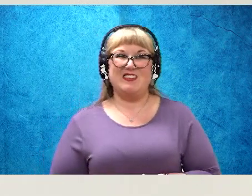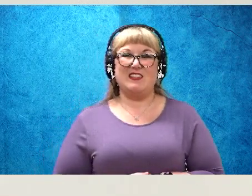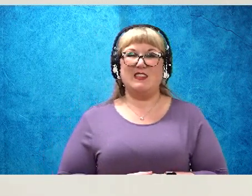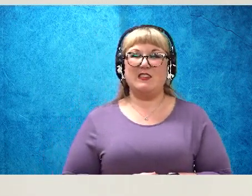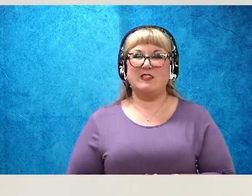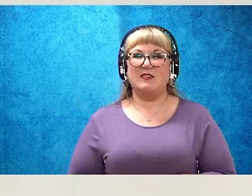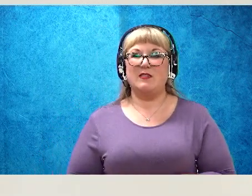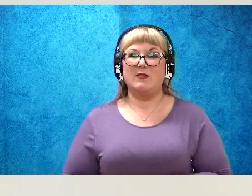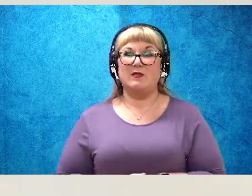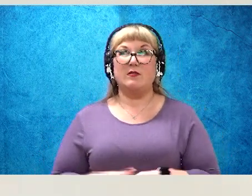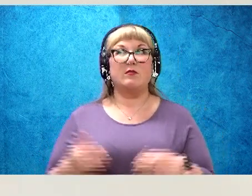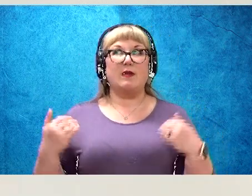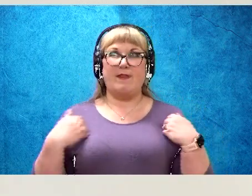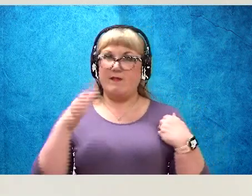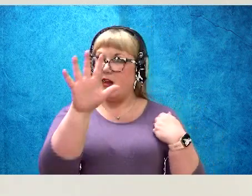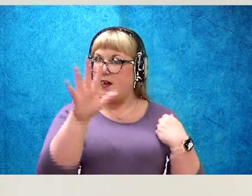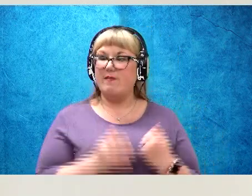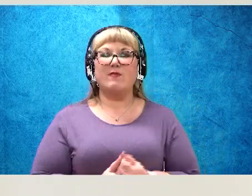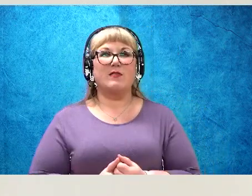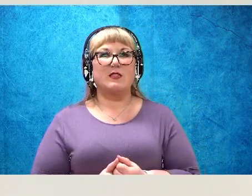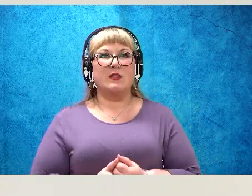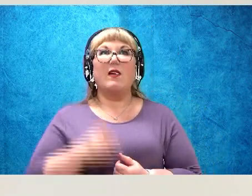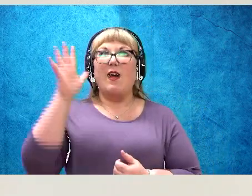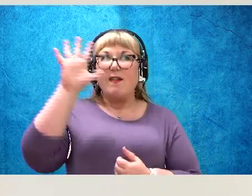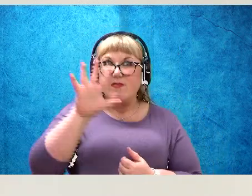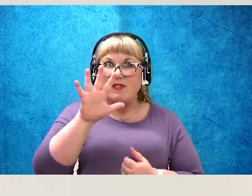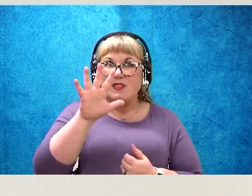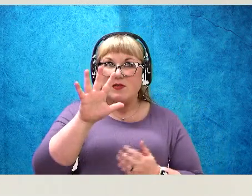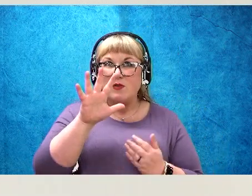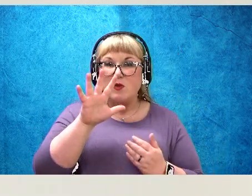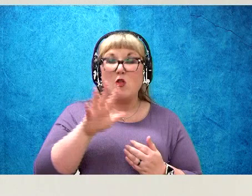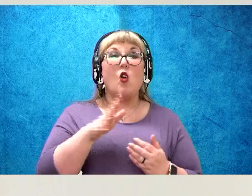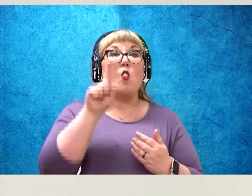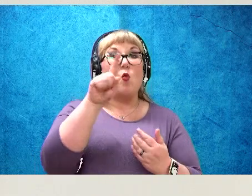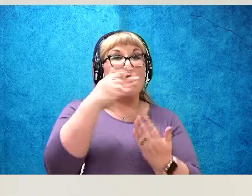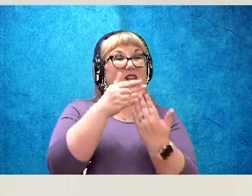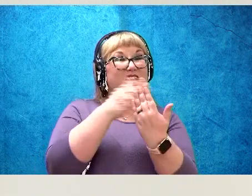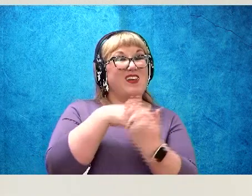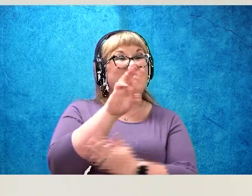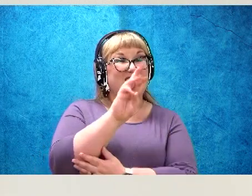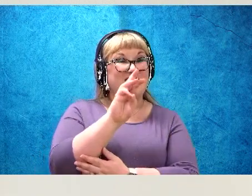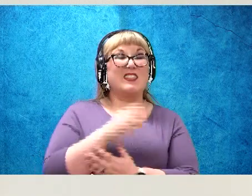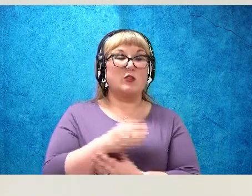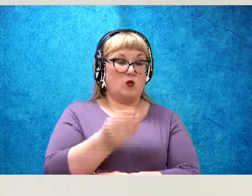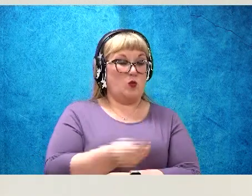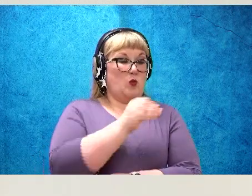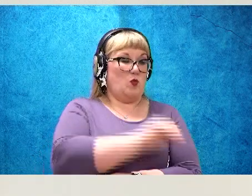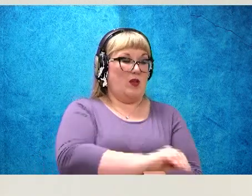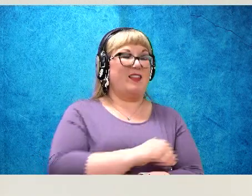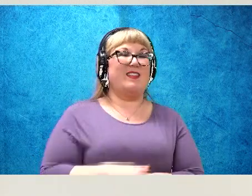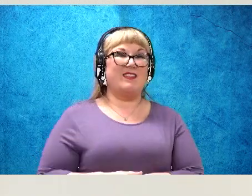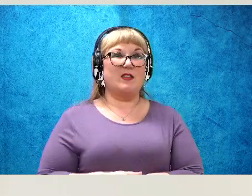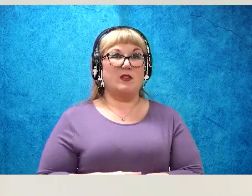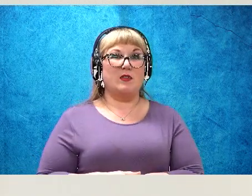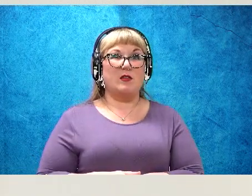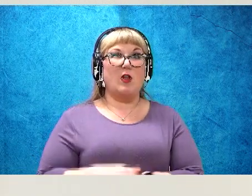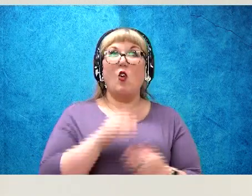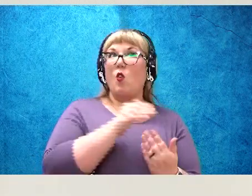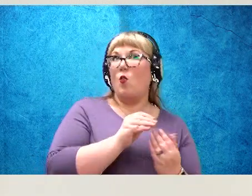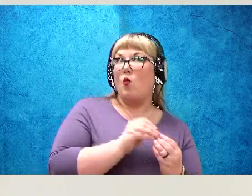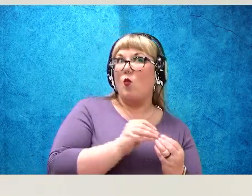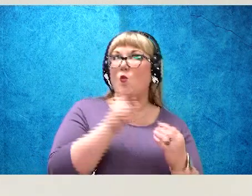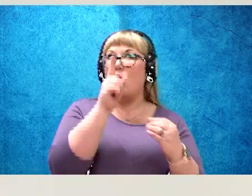Very good. Now we have 5, and we know that 5 is 1 less than 6 and 1 more